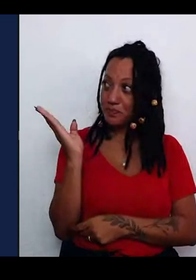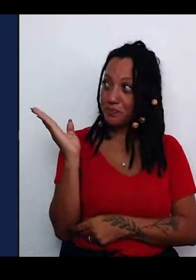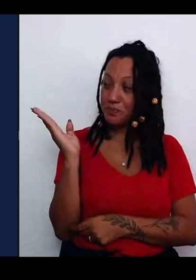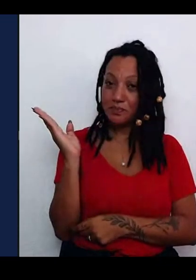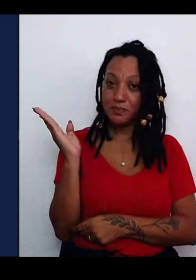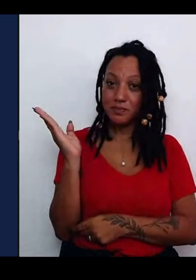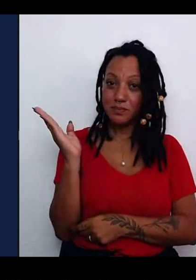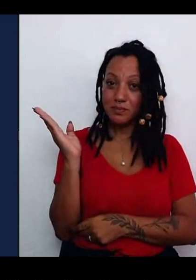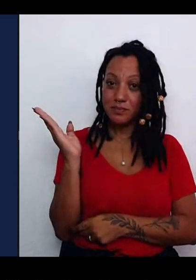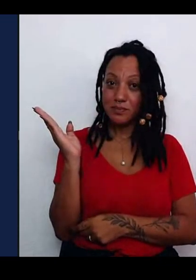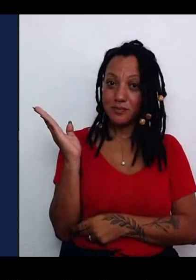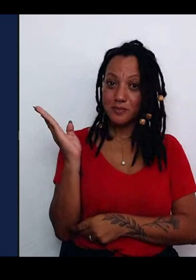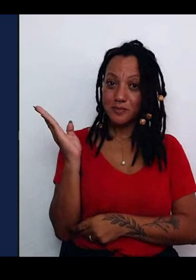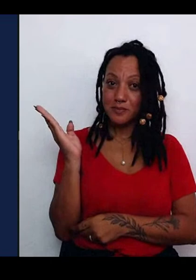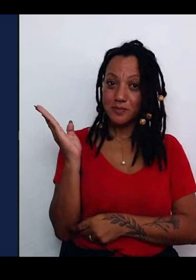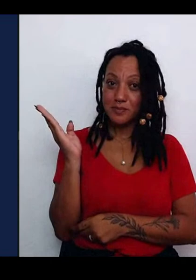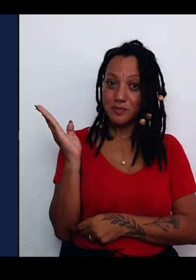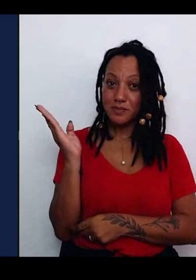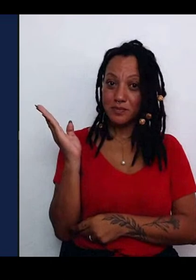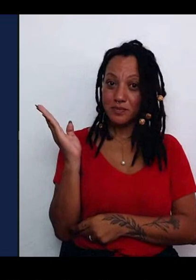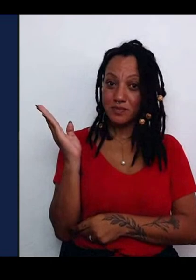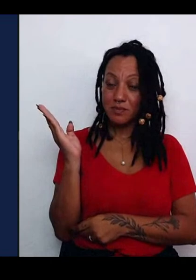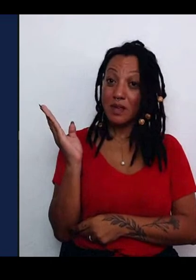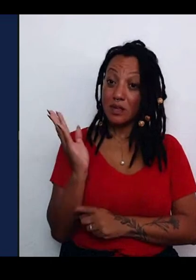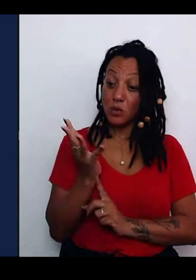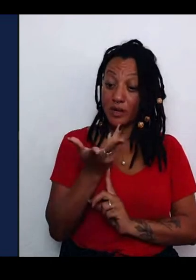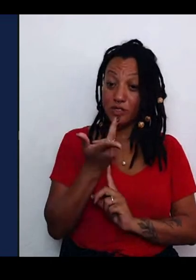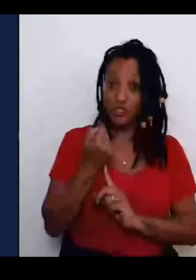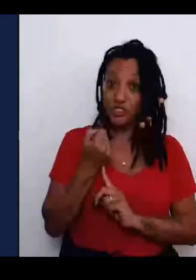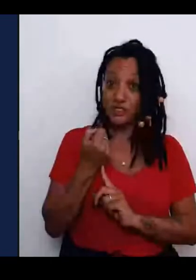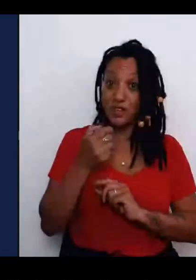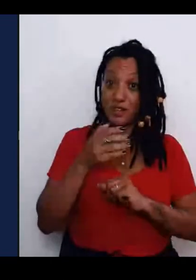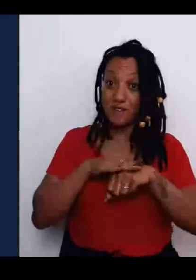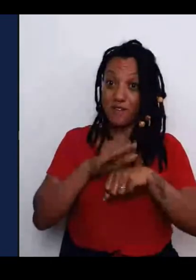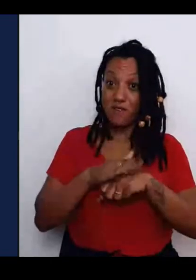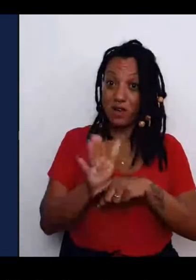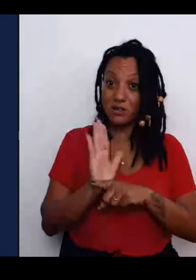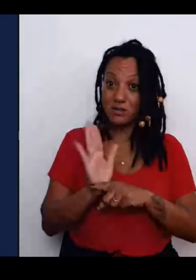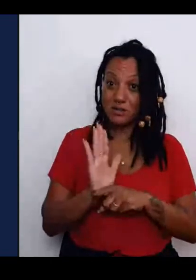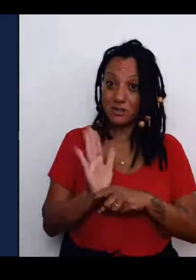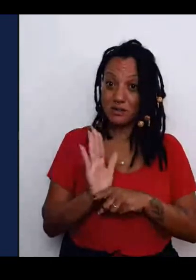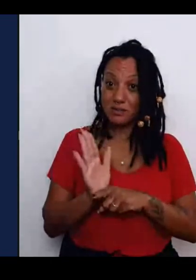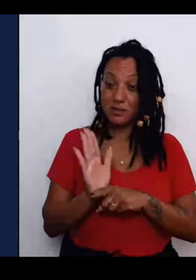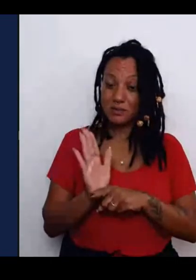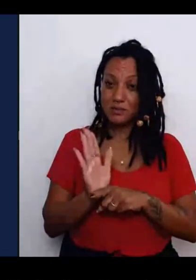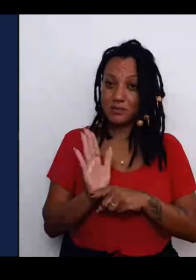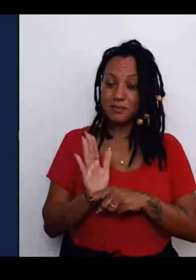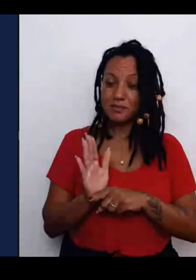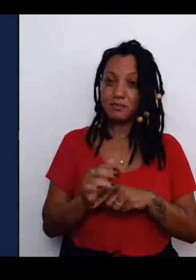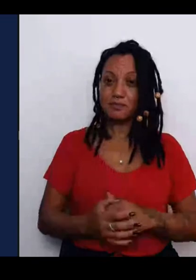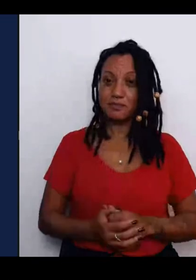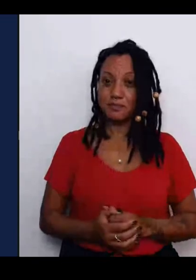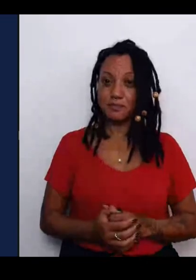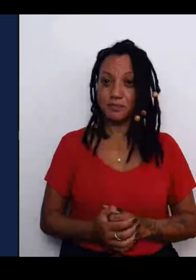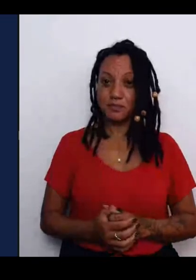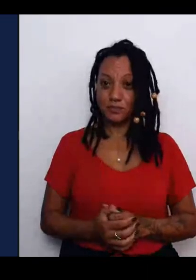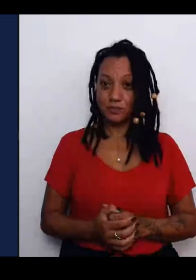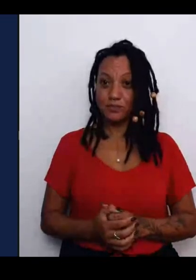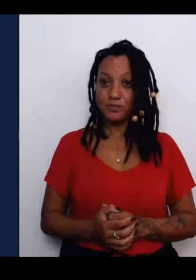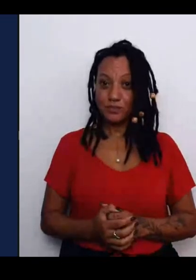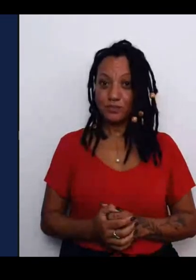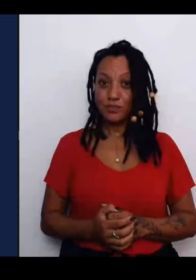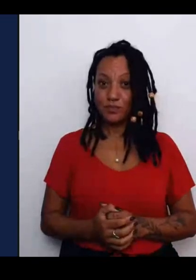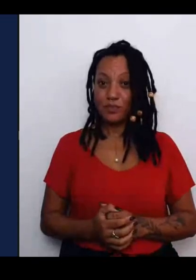is filmmaker Chris marker um who also filmed a large amount of animals in zoos and and particularly